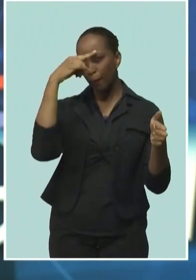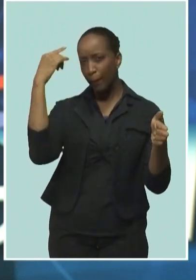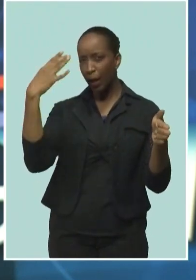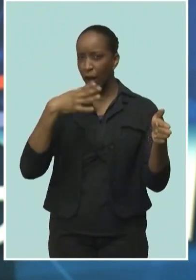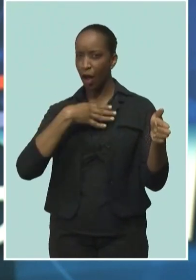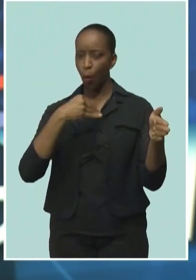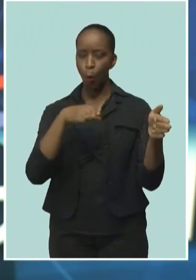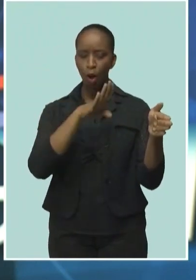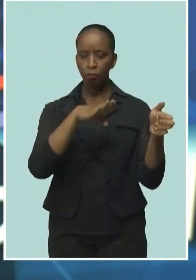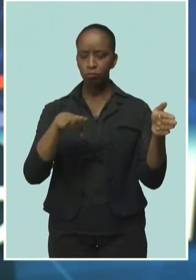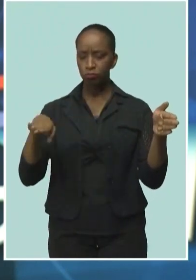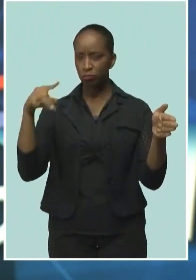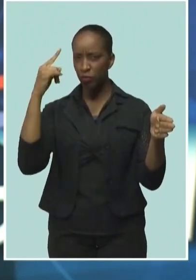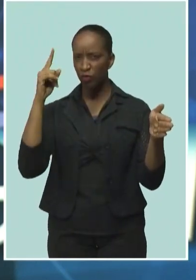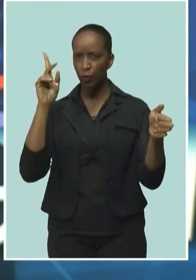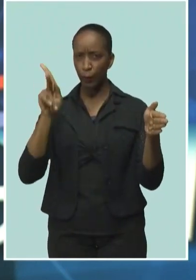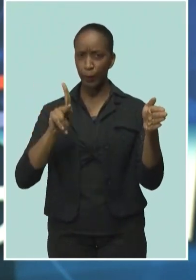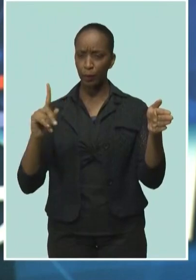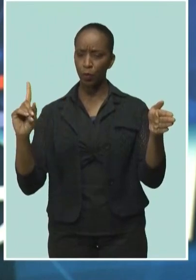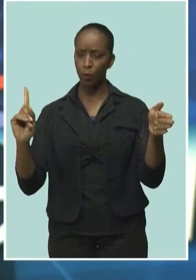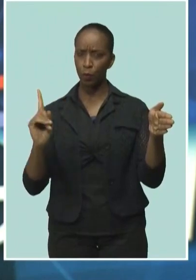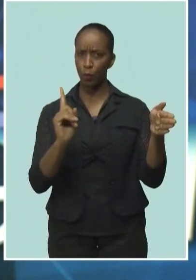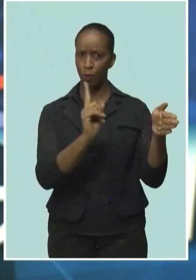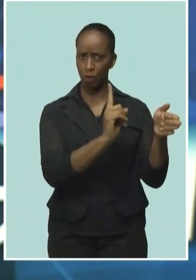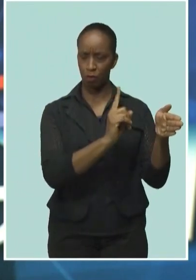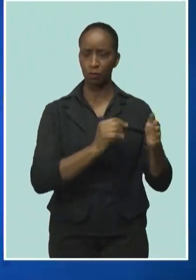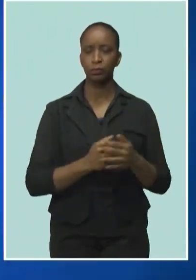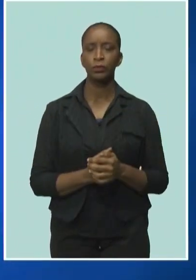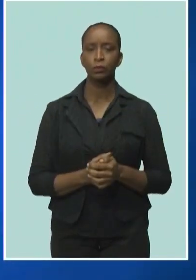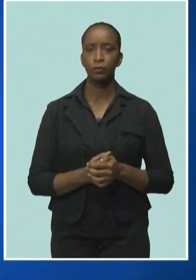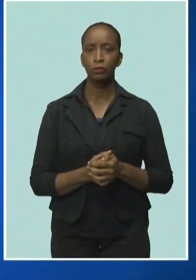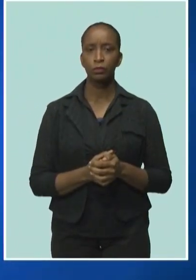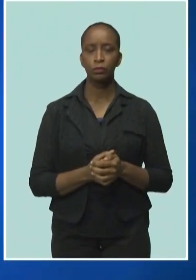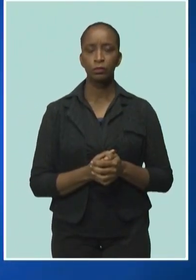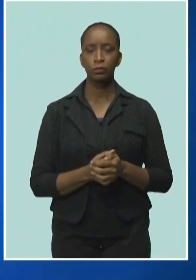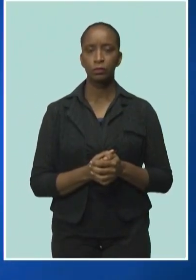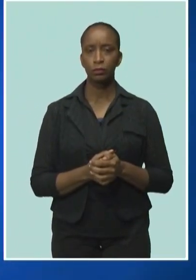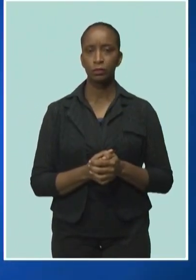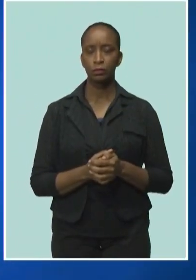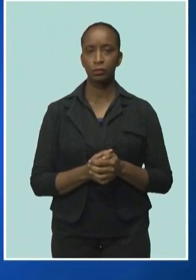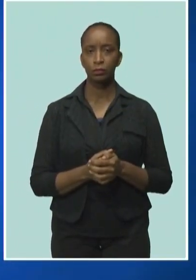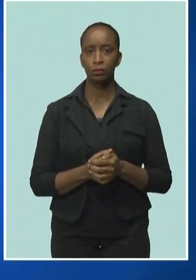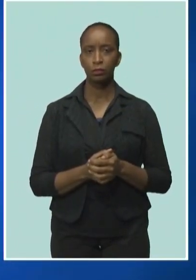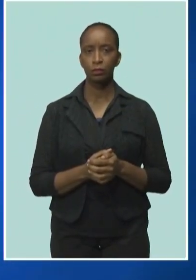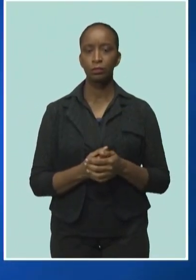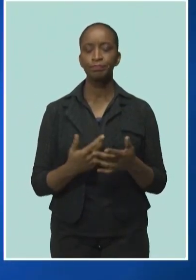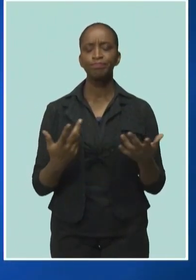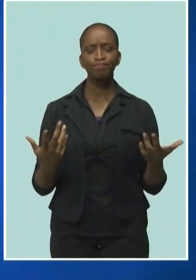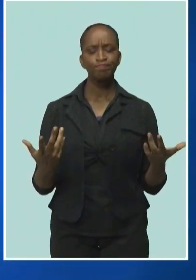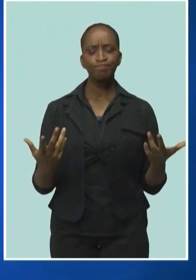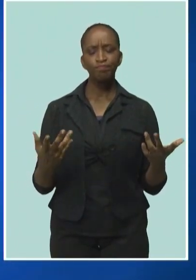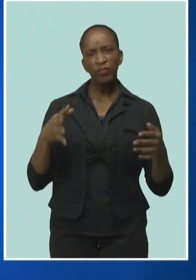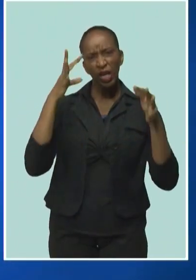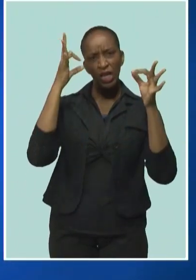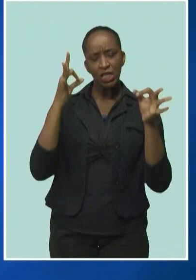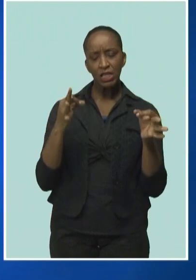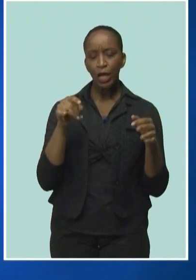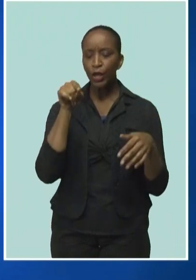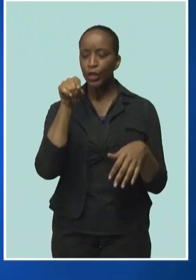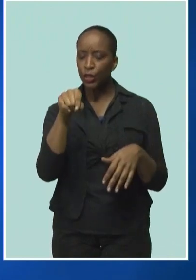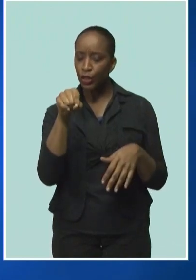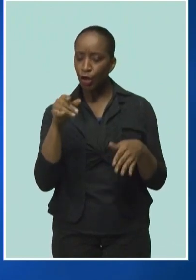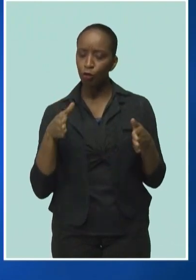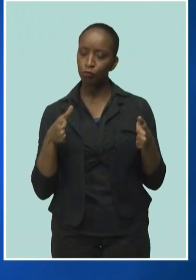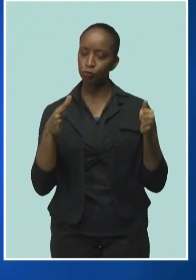behavior of motorists on a daily basis. I feel that before a crossing is decided